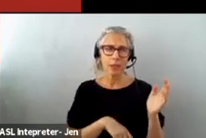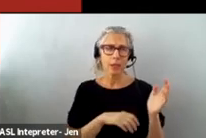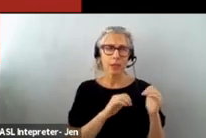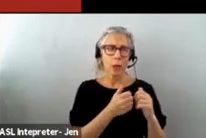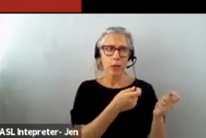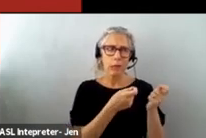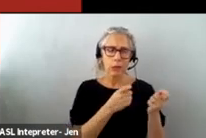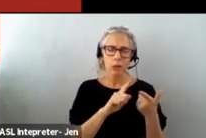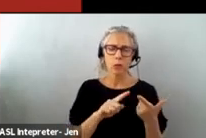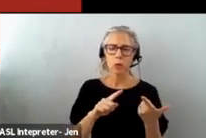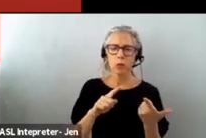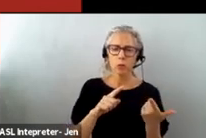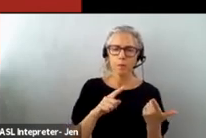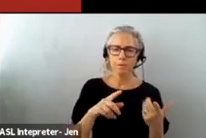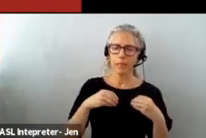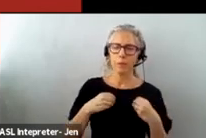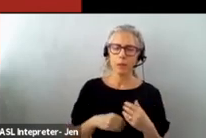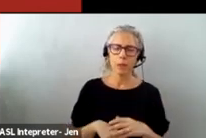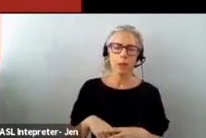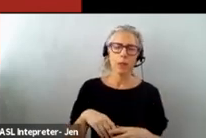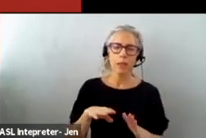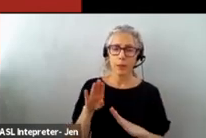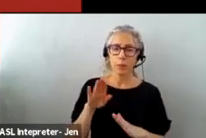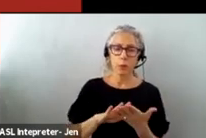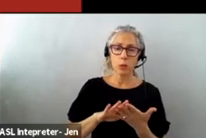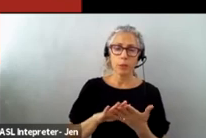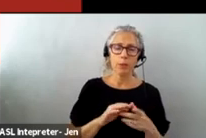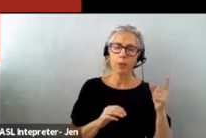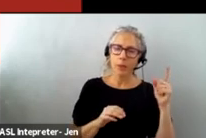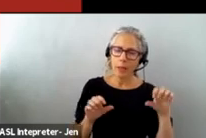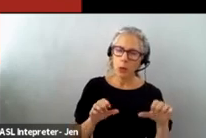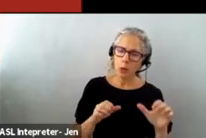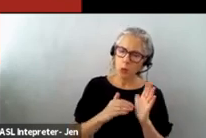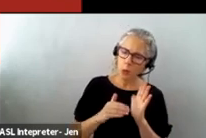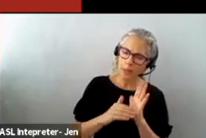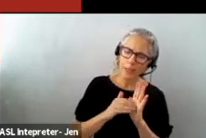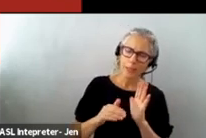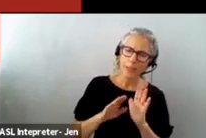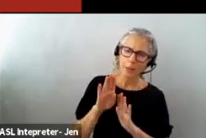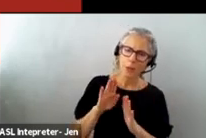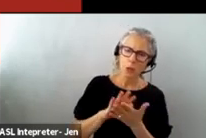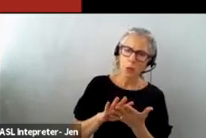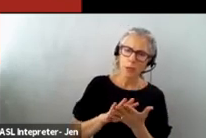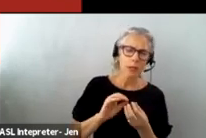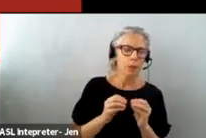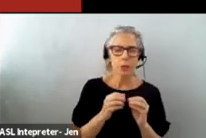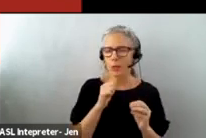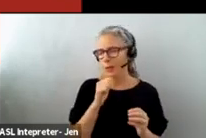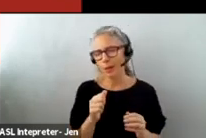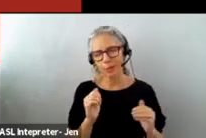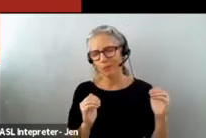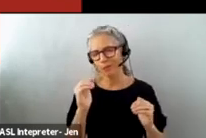numbers across the country about how many pediatricians do routine developmental screening, the numbers are not where they need